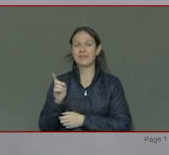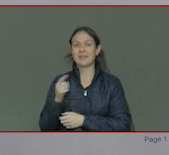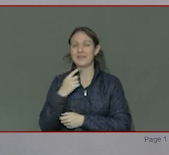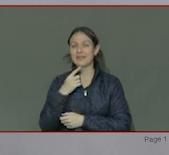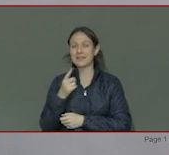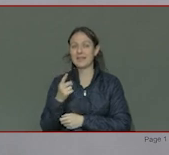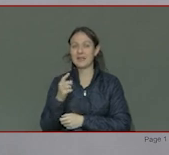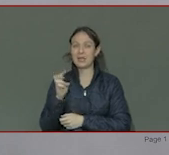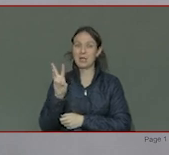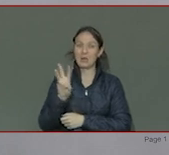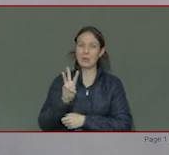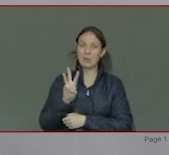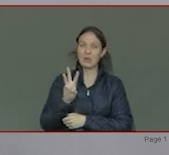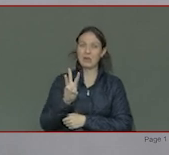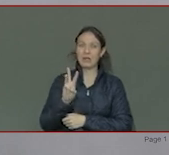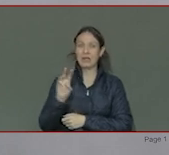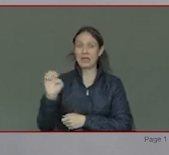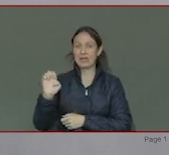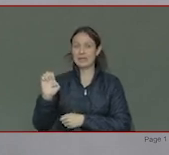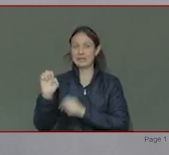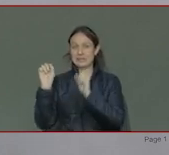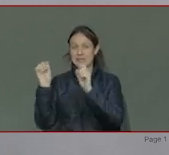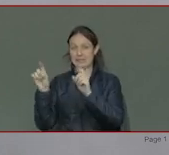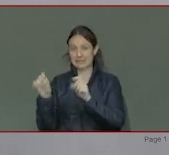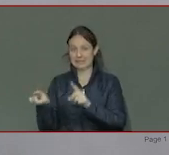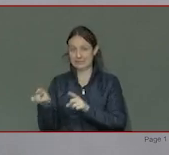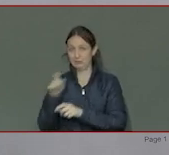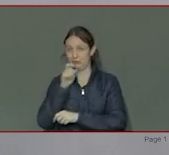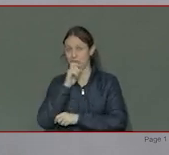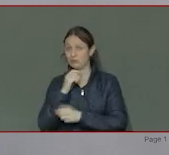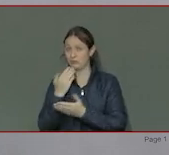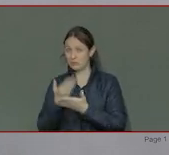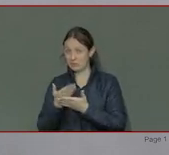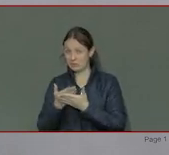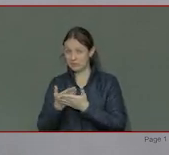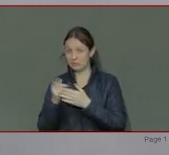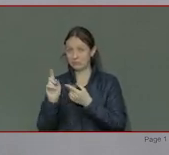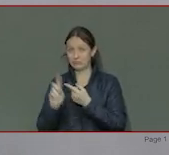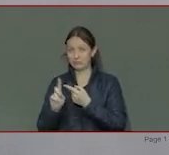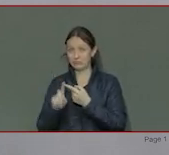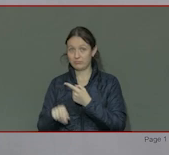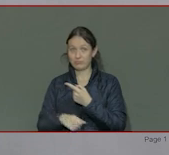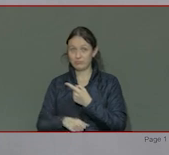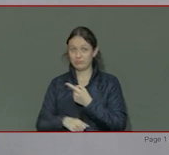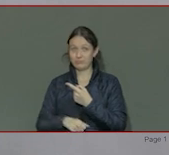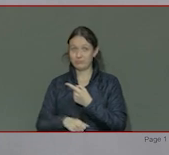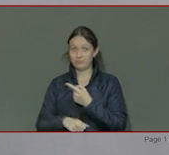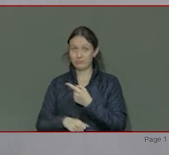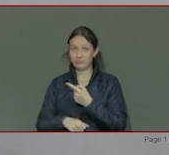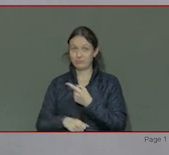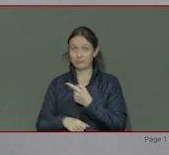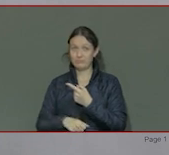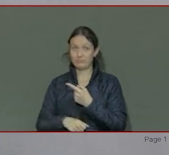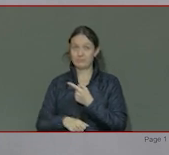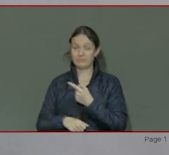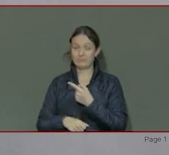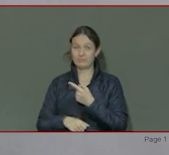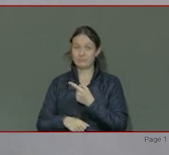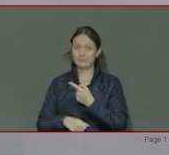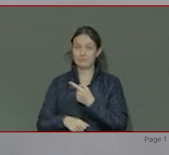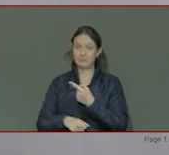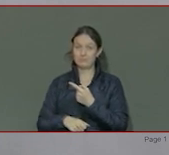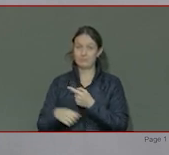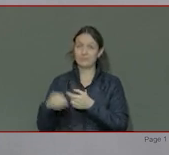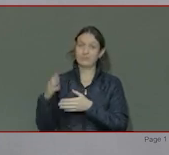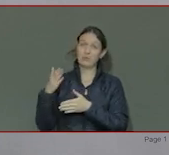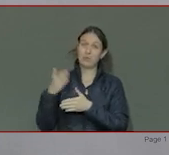work energy principle. principle. If you have the